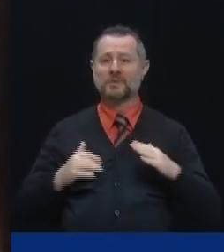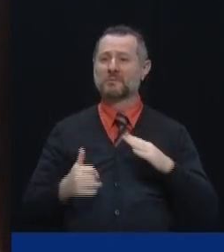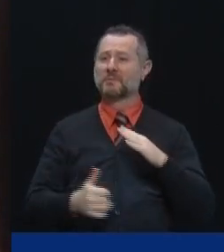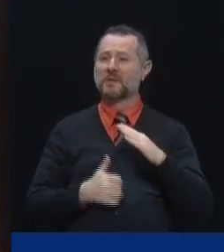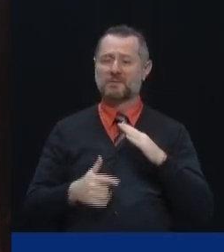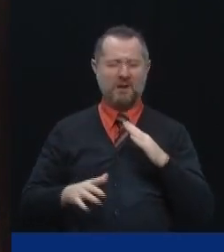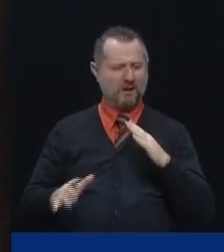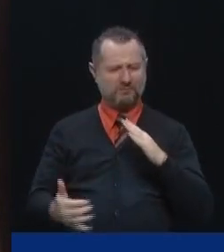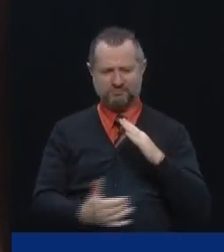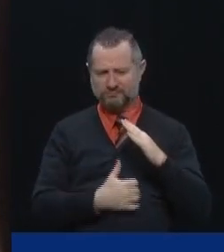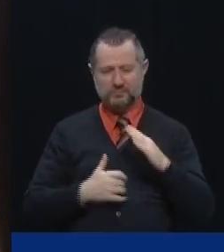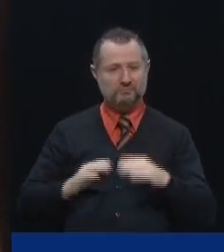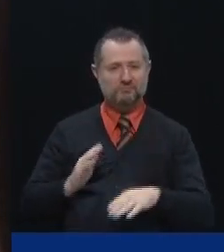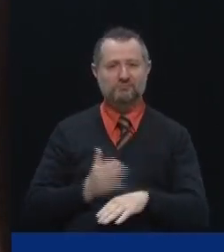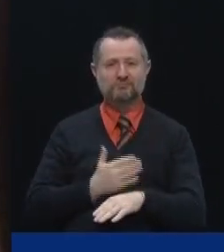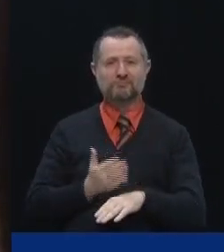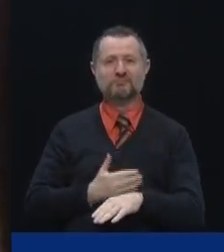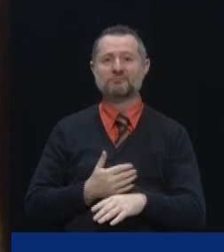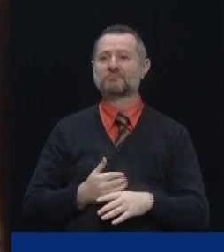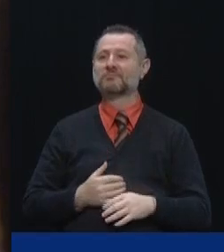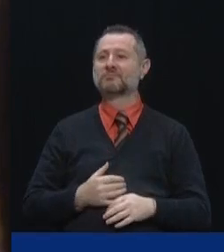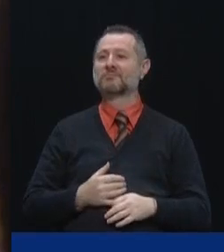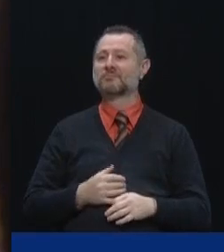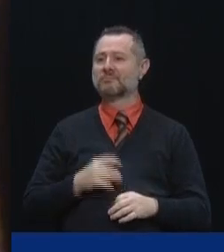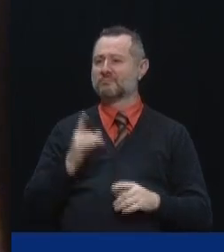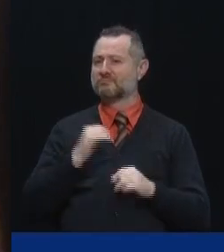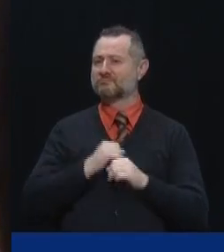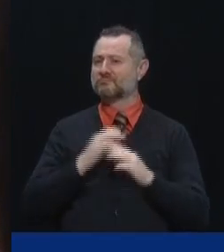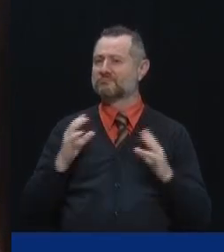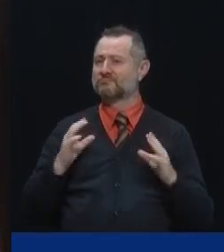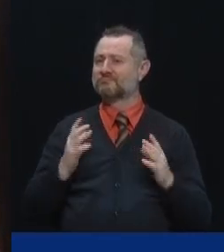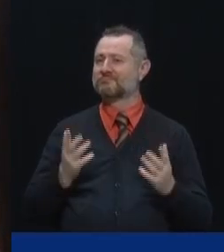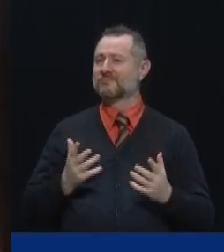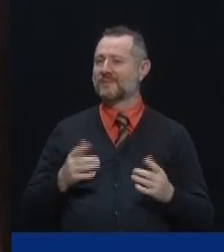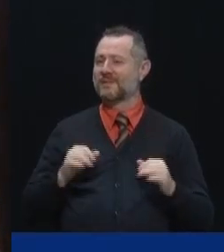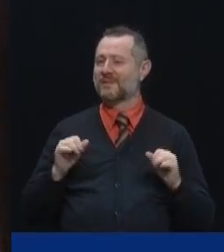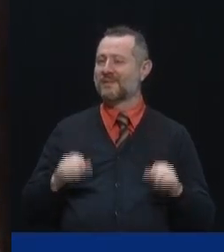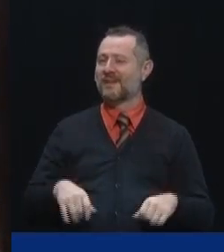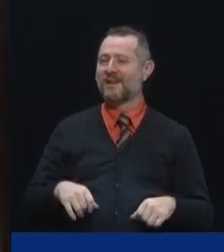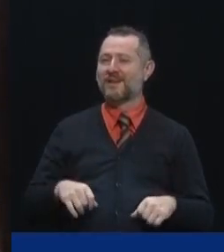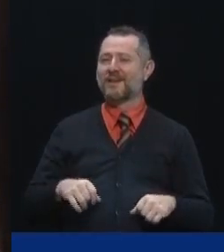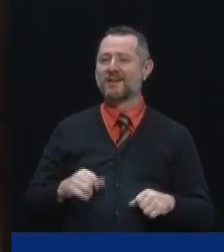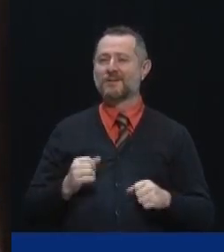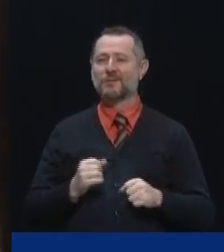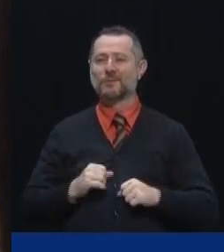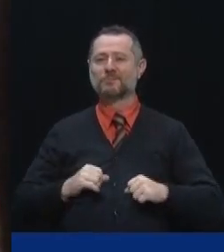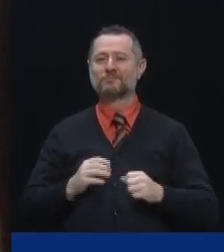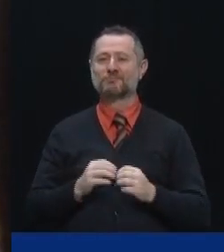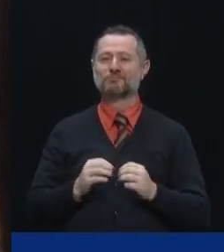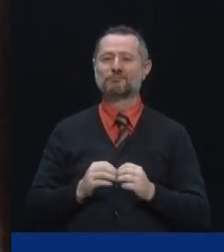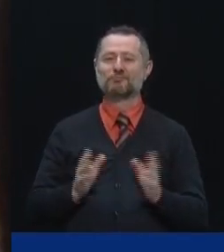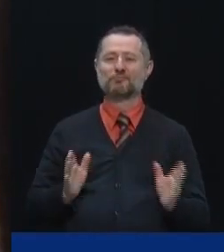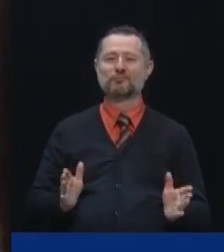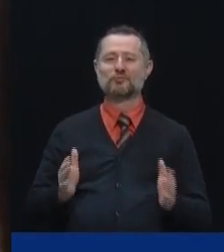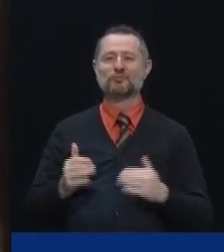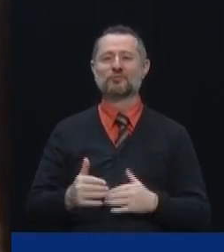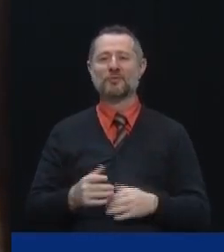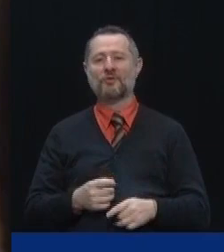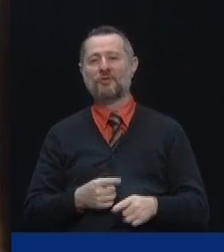that we never finished. Imagine now we can build a big family room that we always wanted to